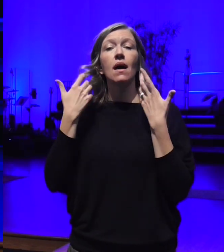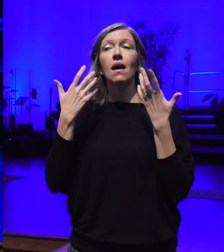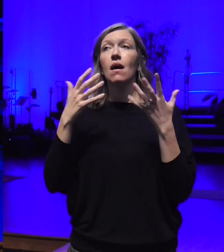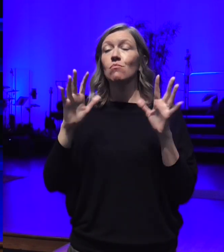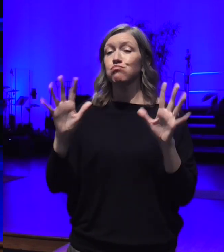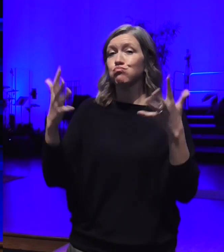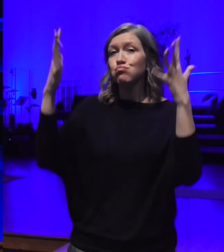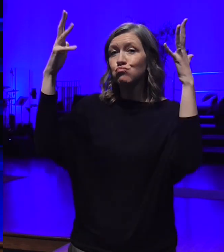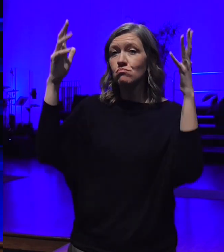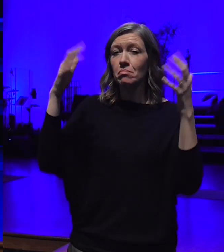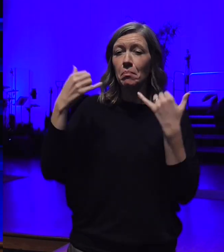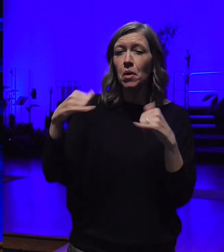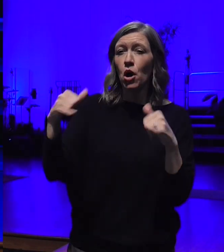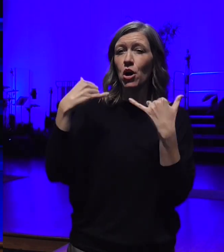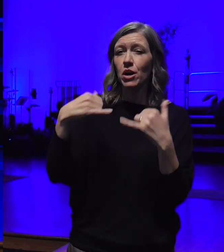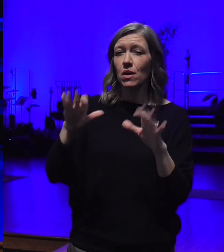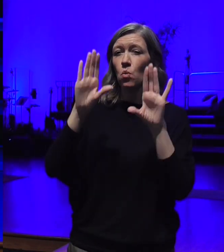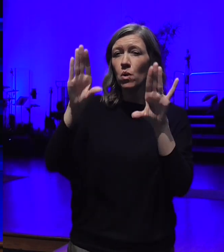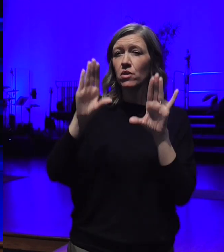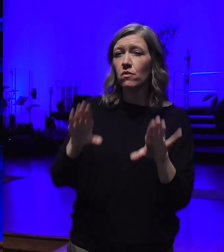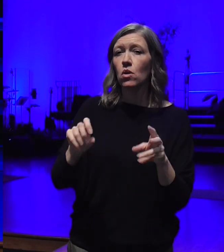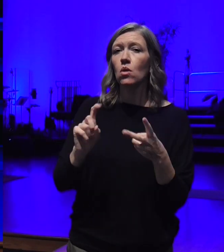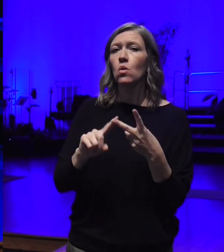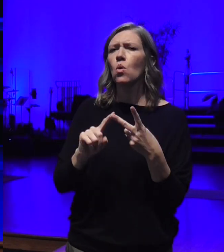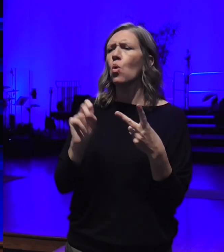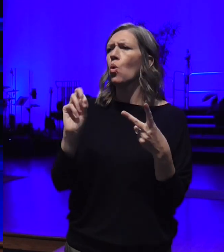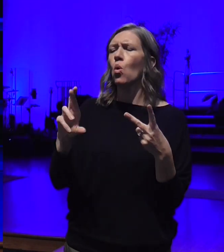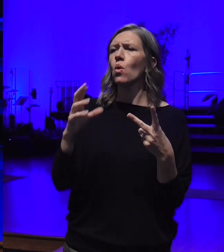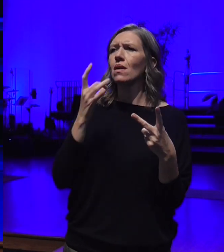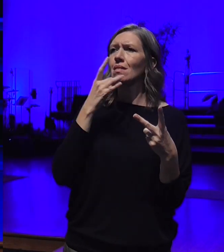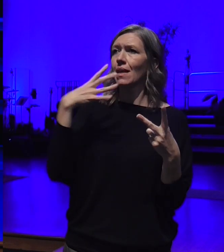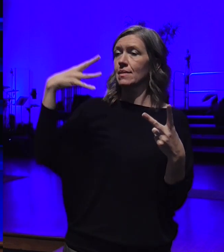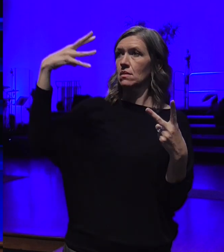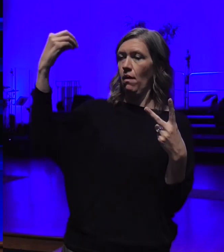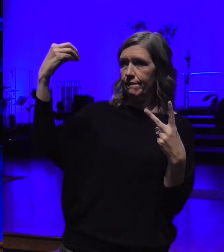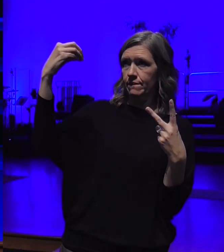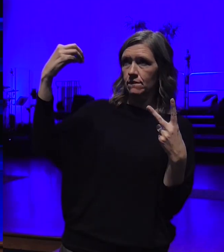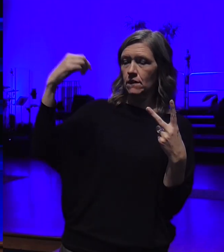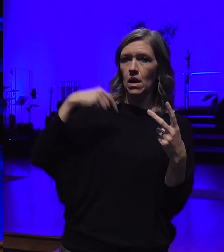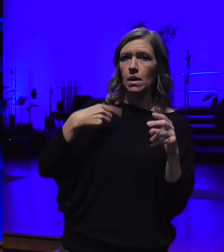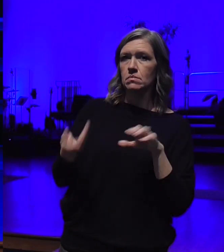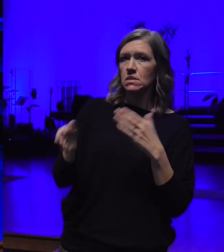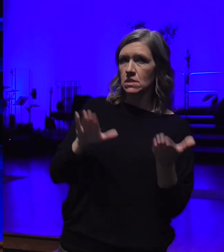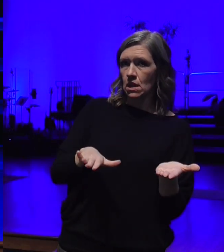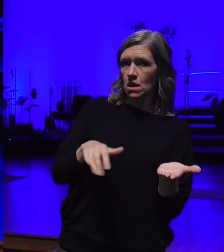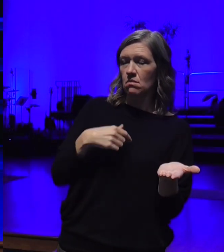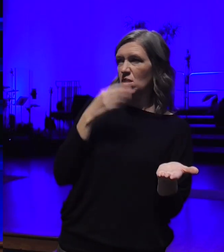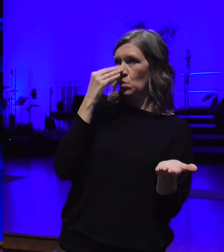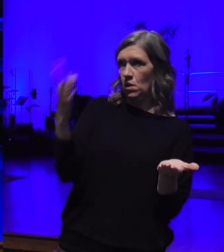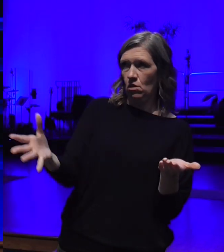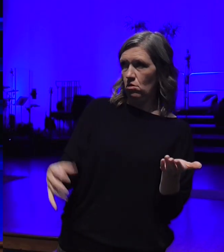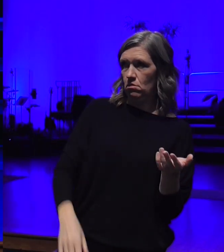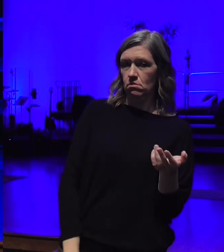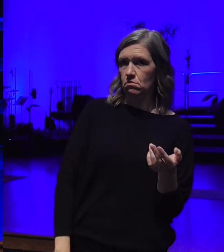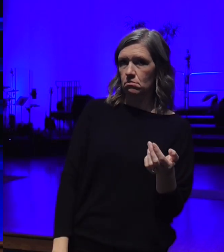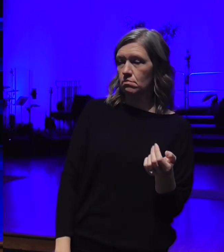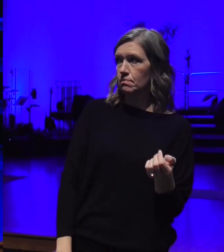it's a big party, or the lights go out, I'm dead, and I won't care.